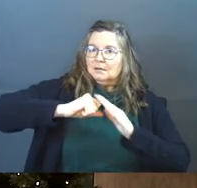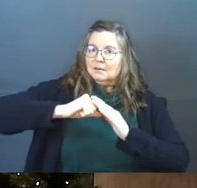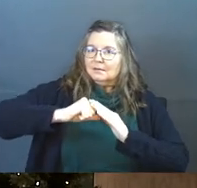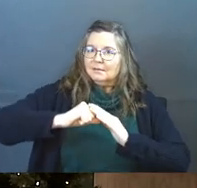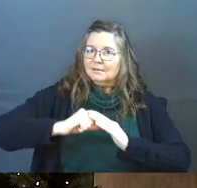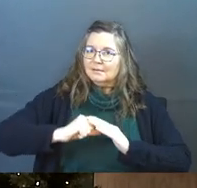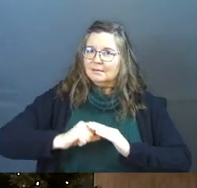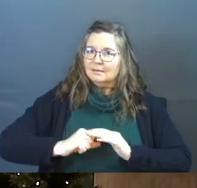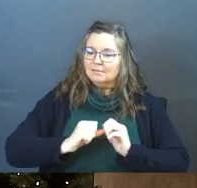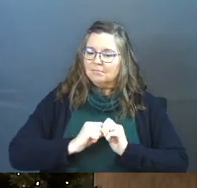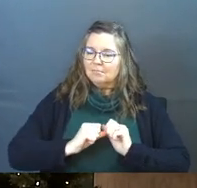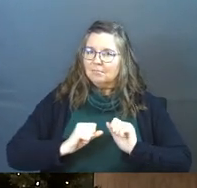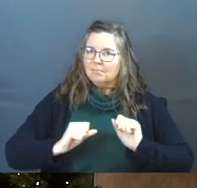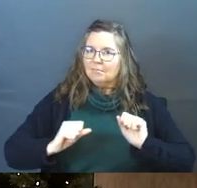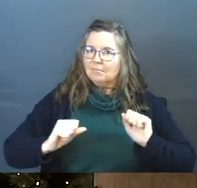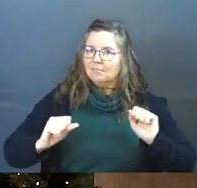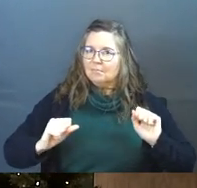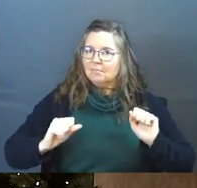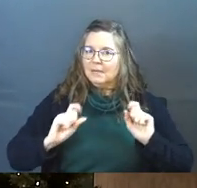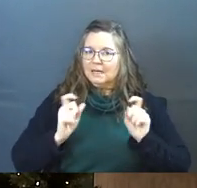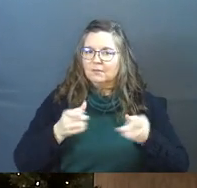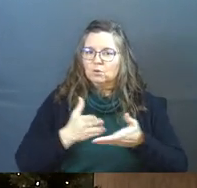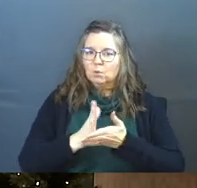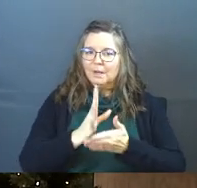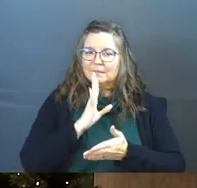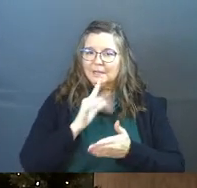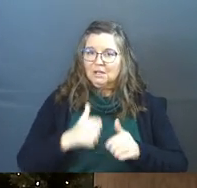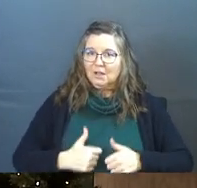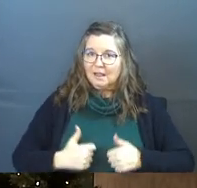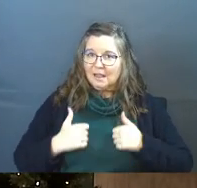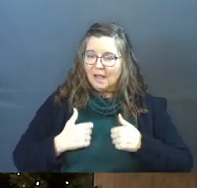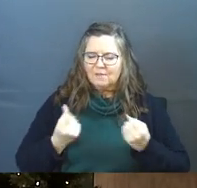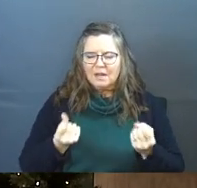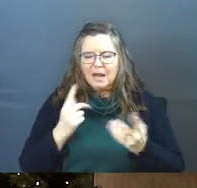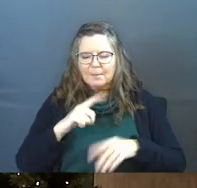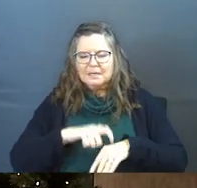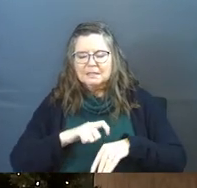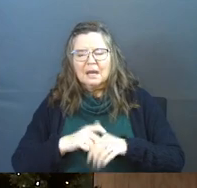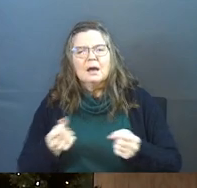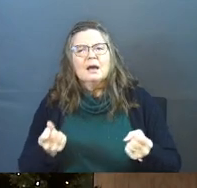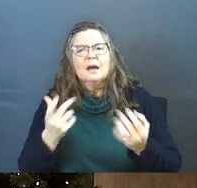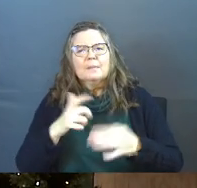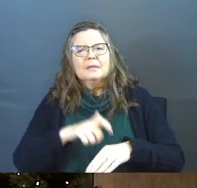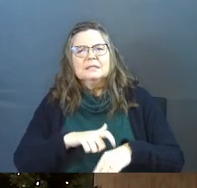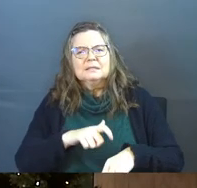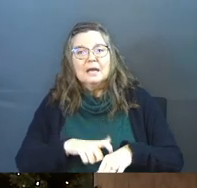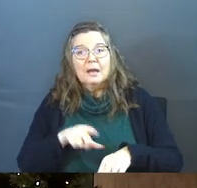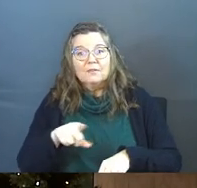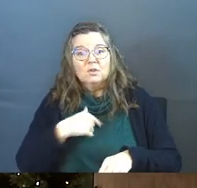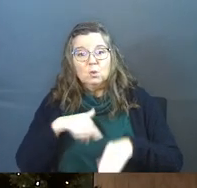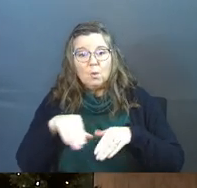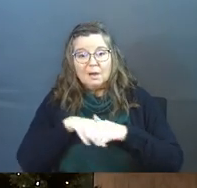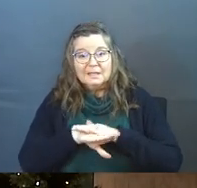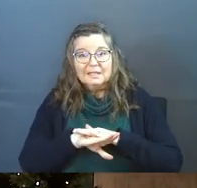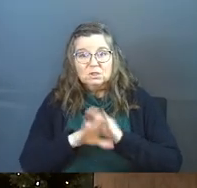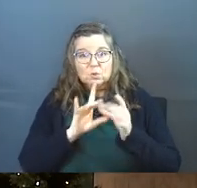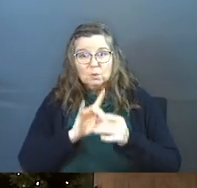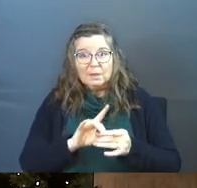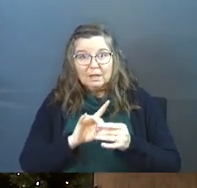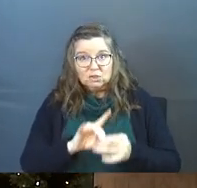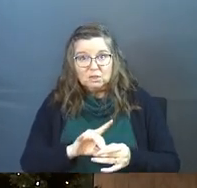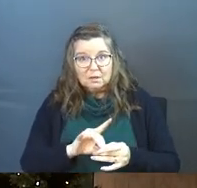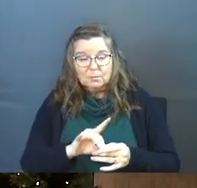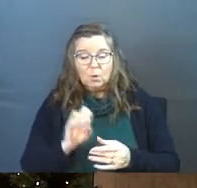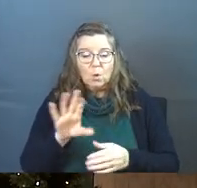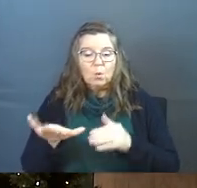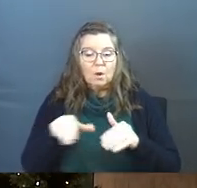and gives you a right to speak into their life. And how many times, just how many times have you walked into a relationship